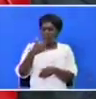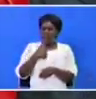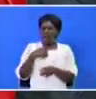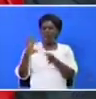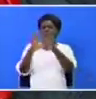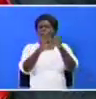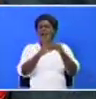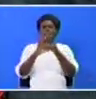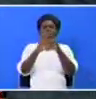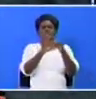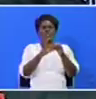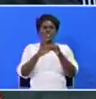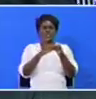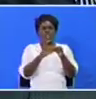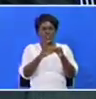association.